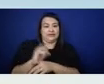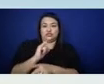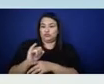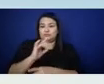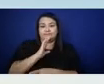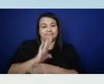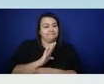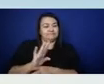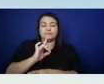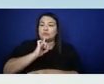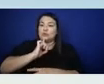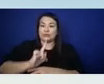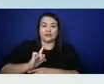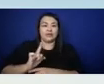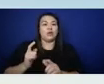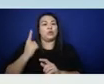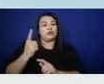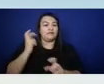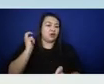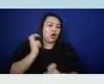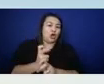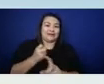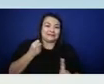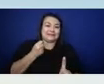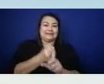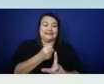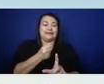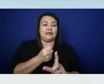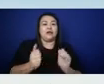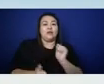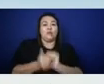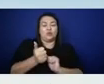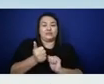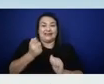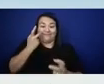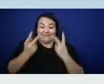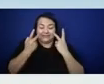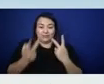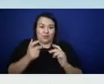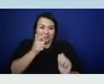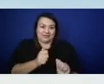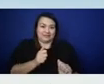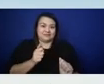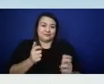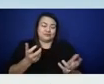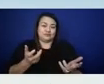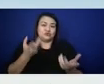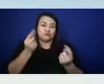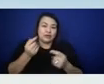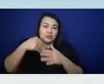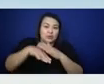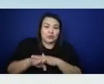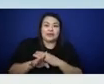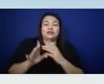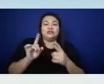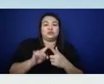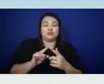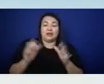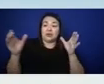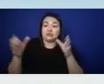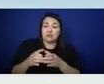additional almost $29 billion direct relief to the restaurant industry, and that's in the Restaurants Act.